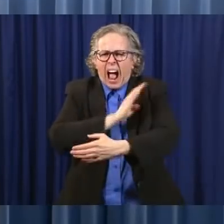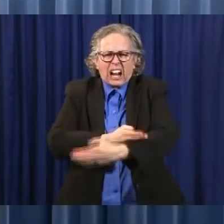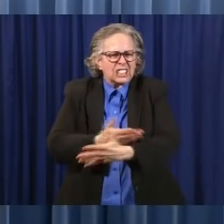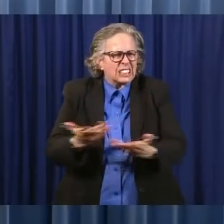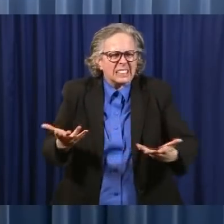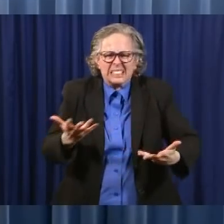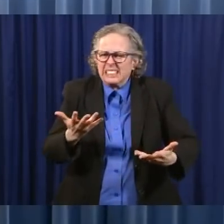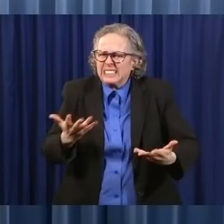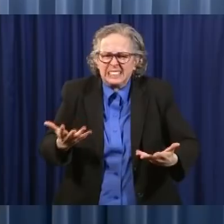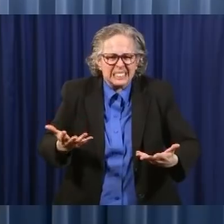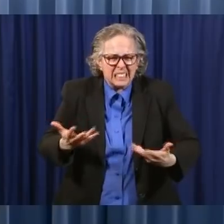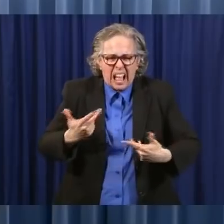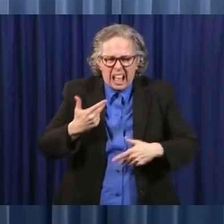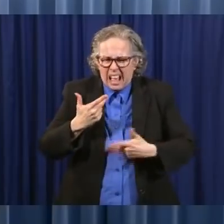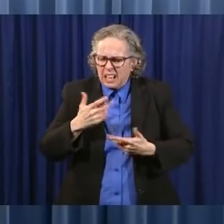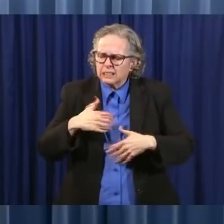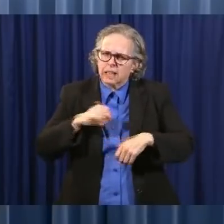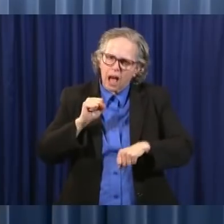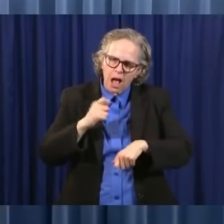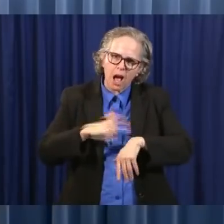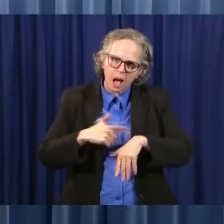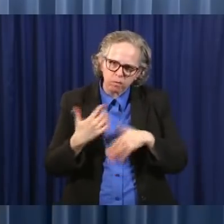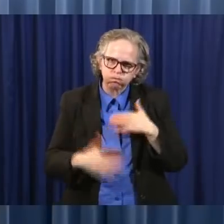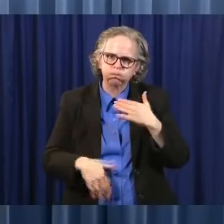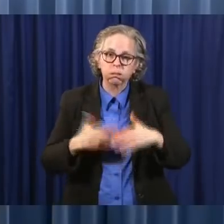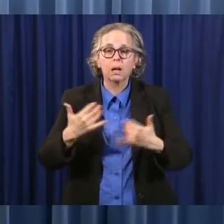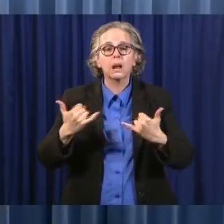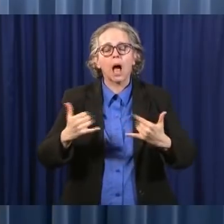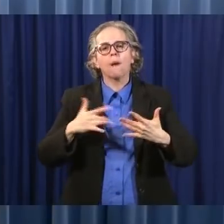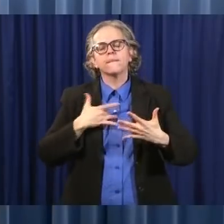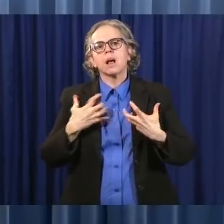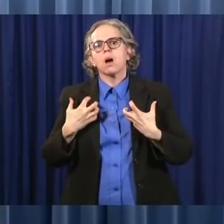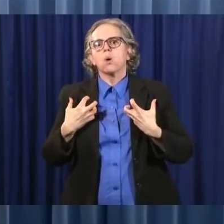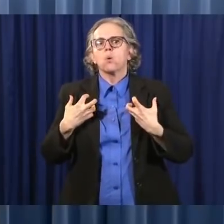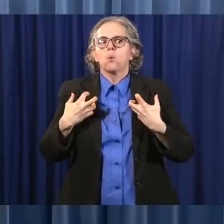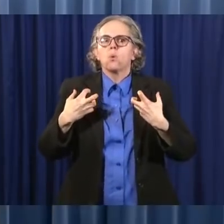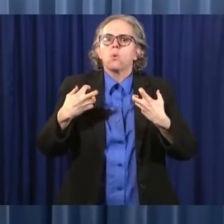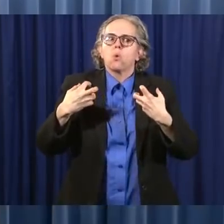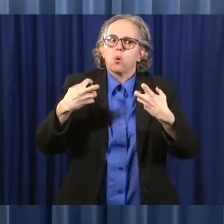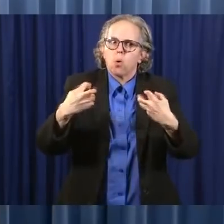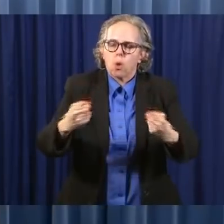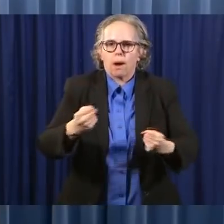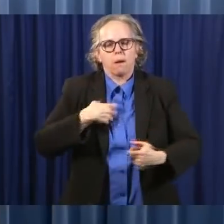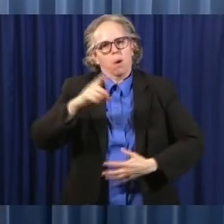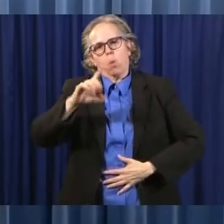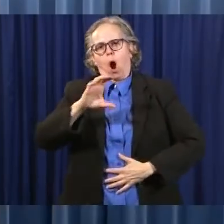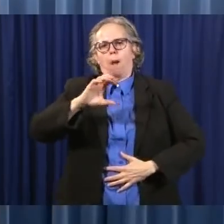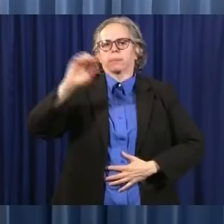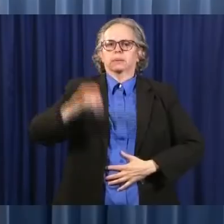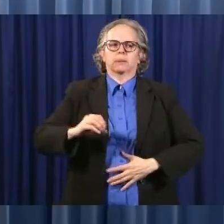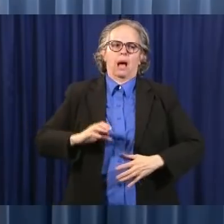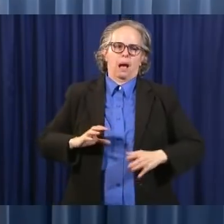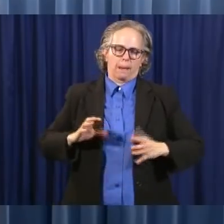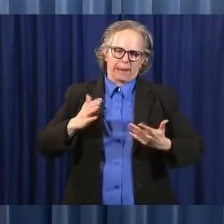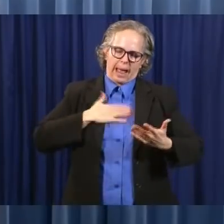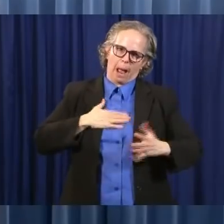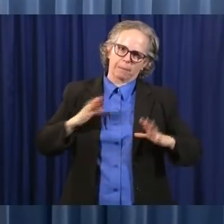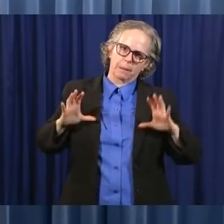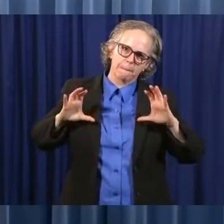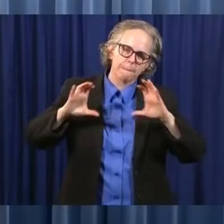now I feel back to 100%, and I have to be back at work. Be back at work with my coworkers